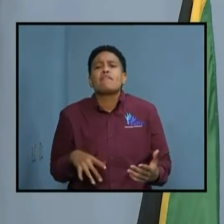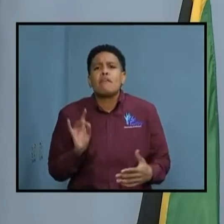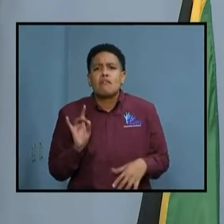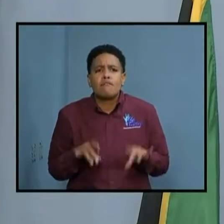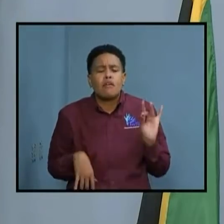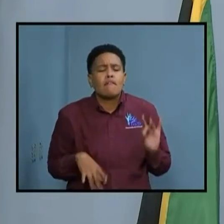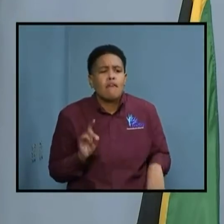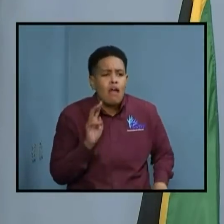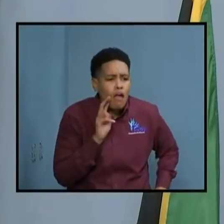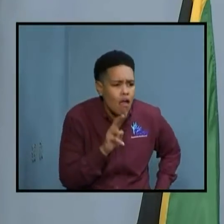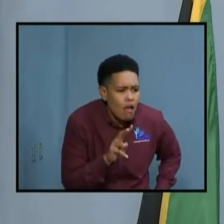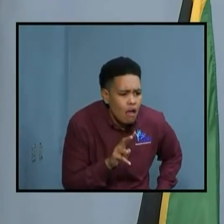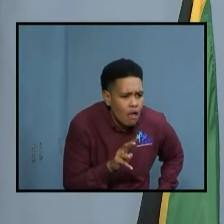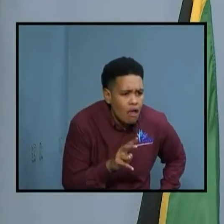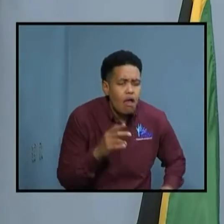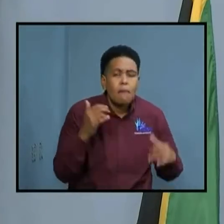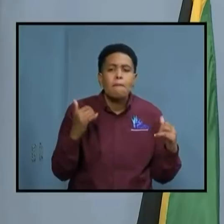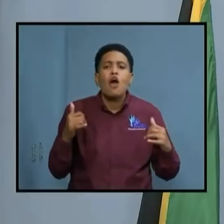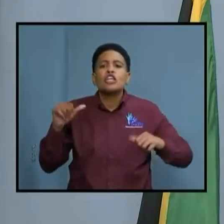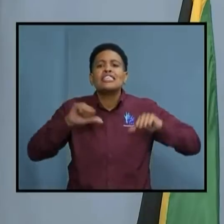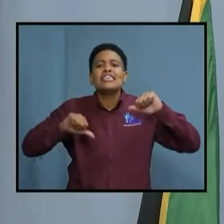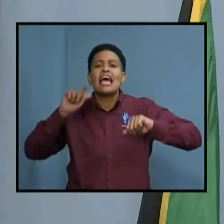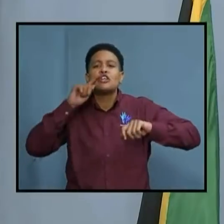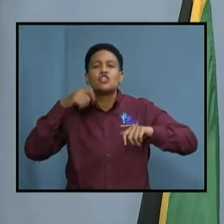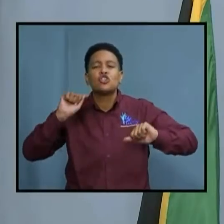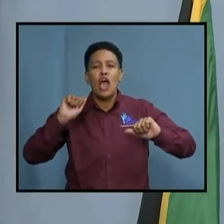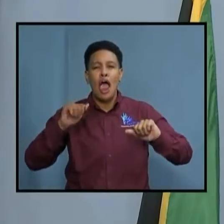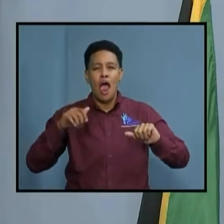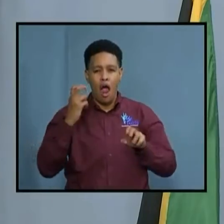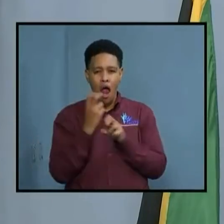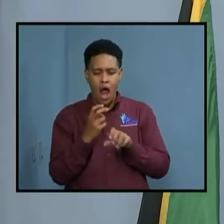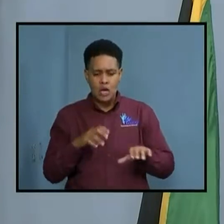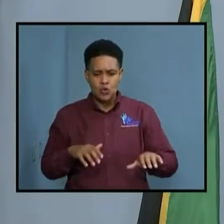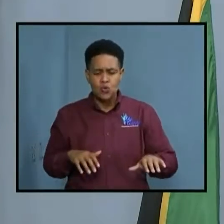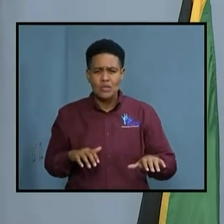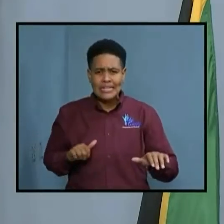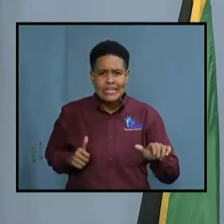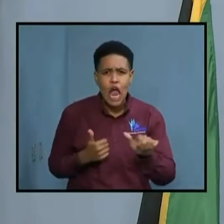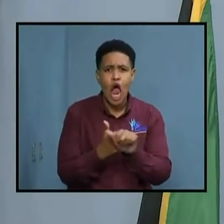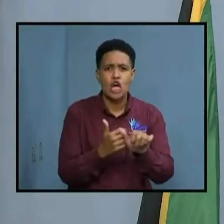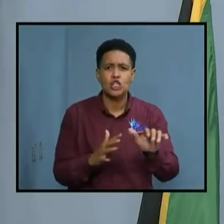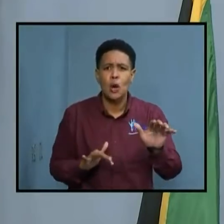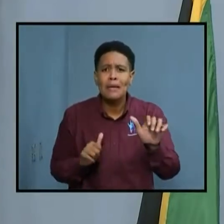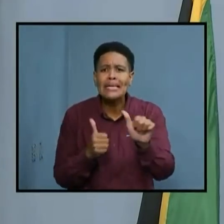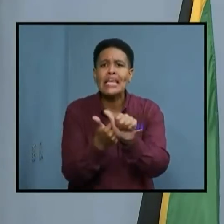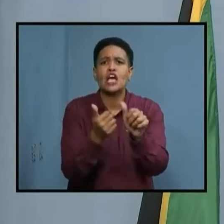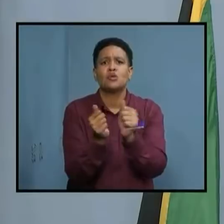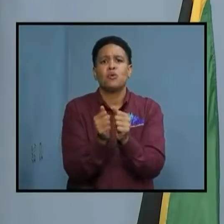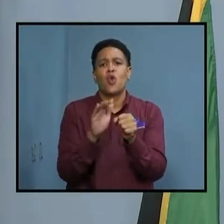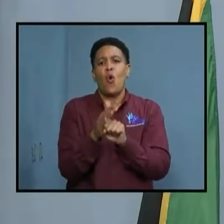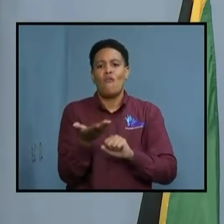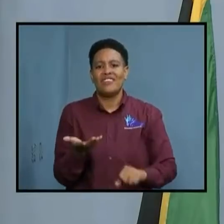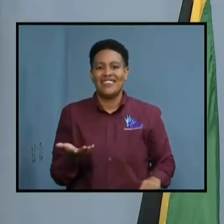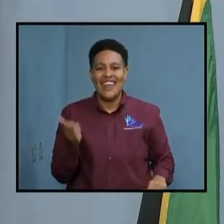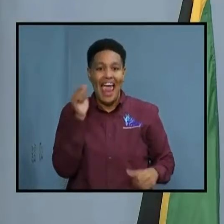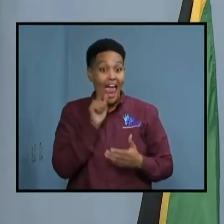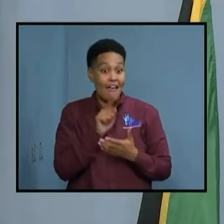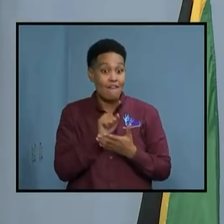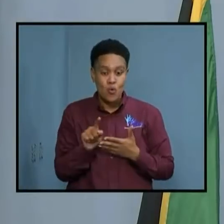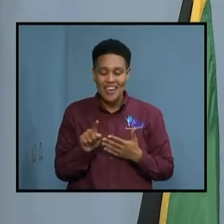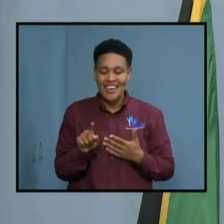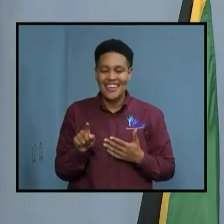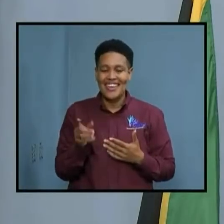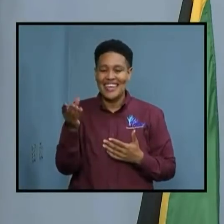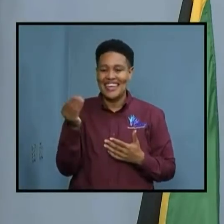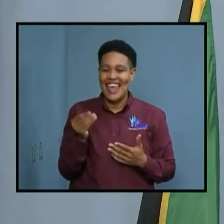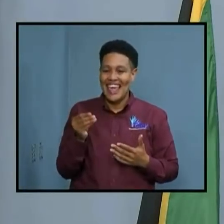discoveries. Modern science is trying hard to play catch-up with COVID-19. And every week, we get